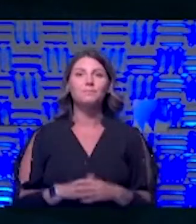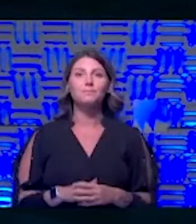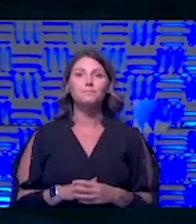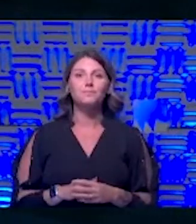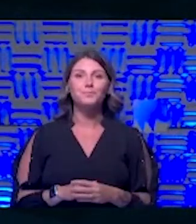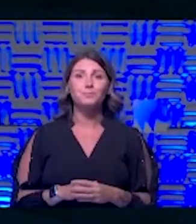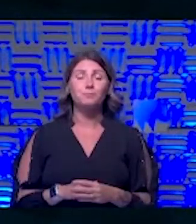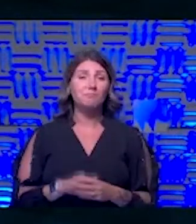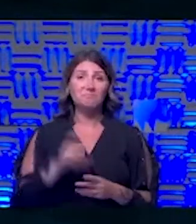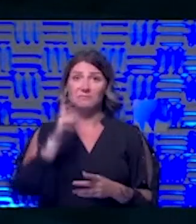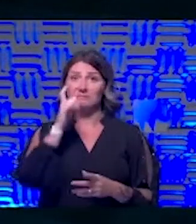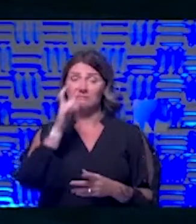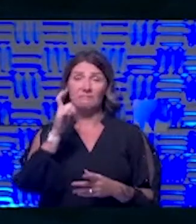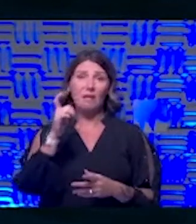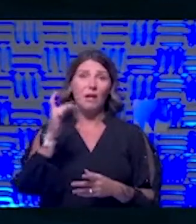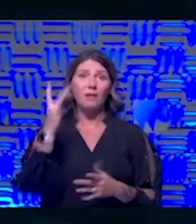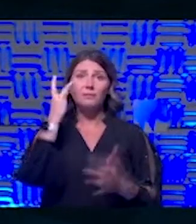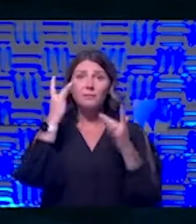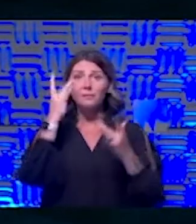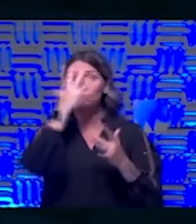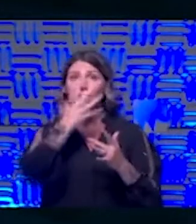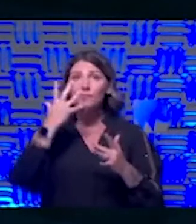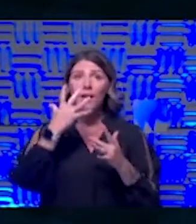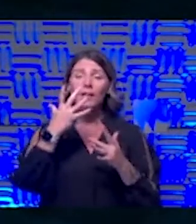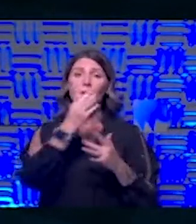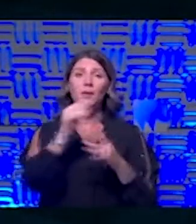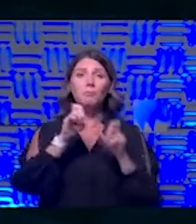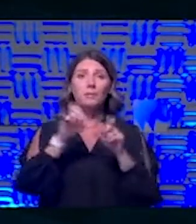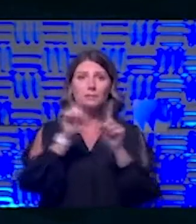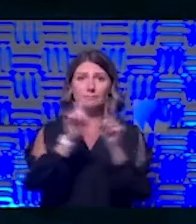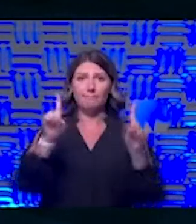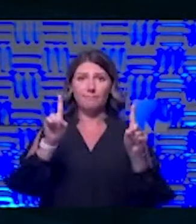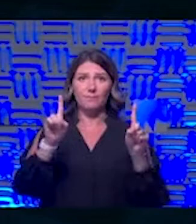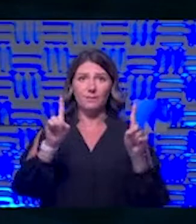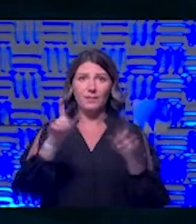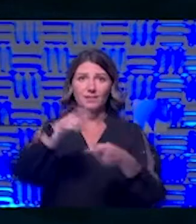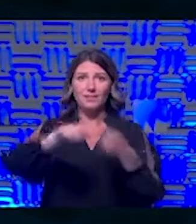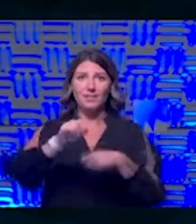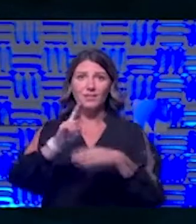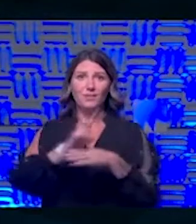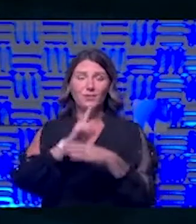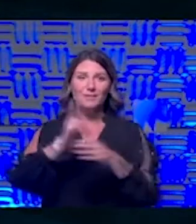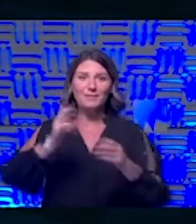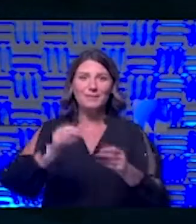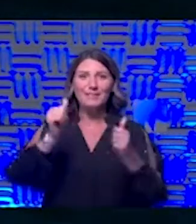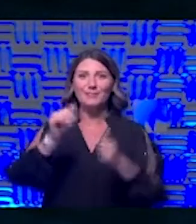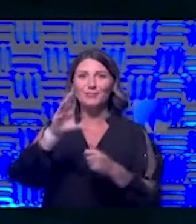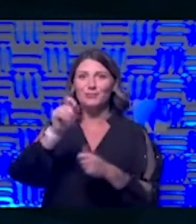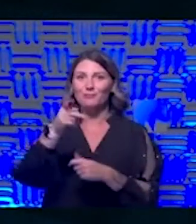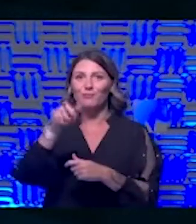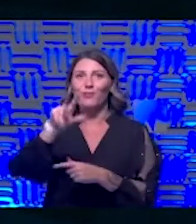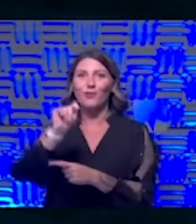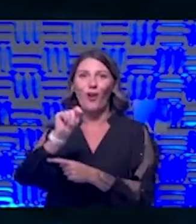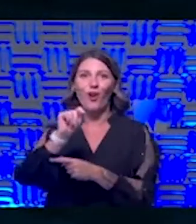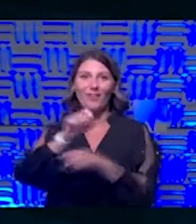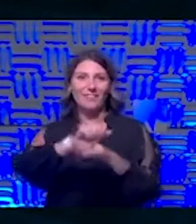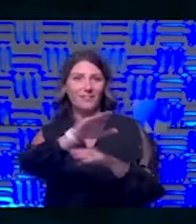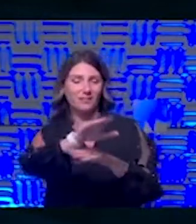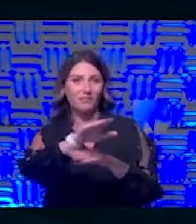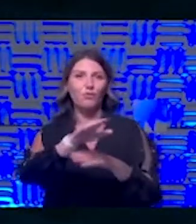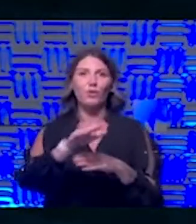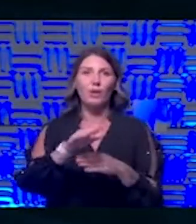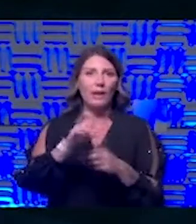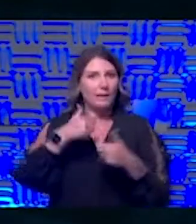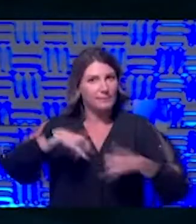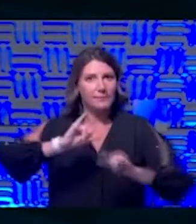and not touching face and keeping distance, rather than using Instacart or any of the number of delivery things and then wiping everything. I